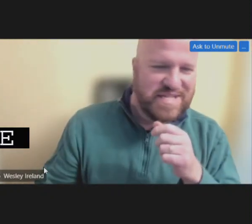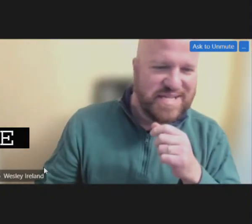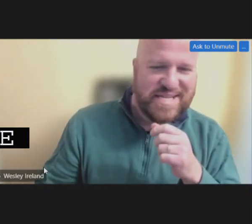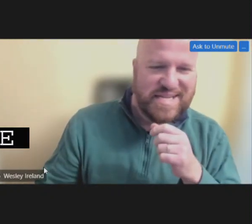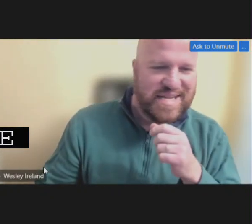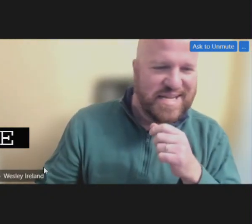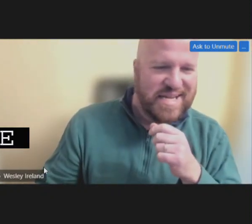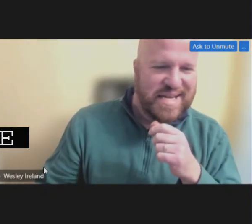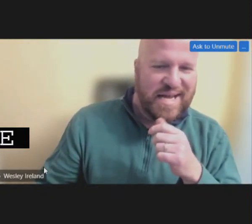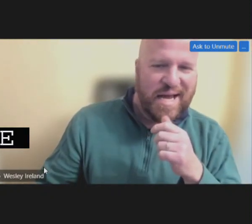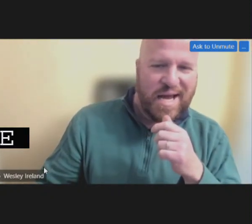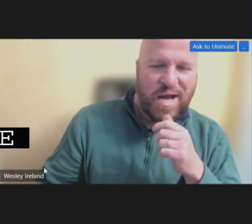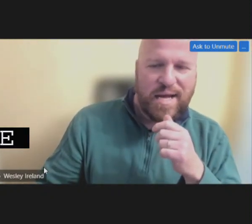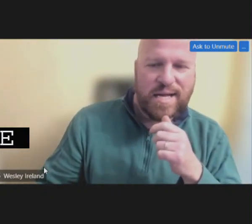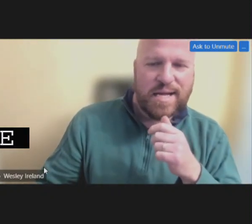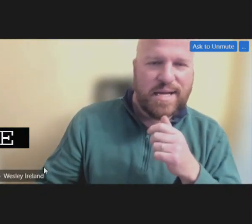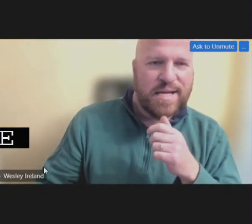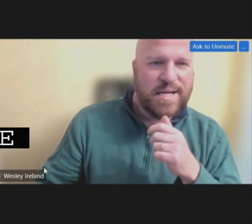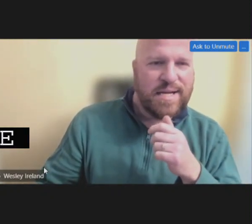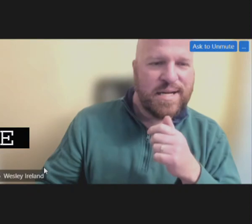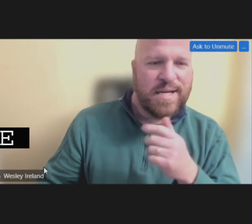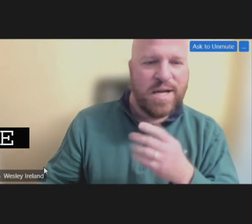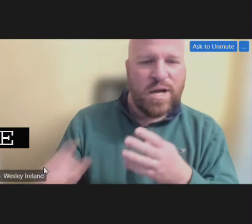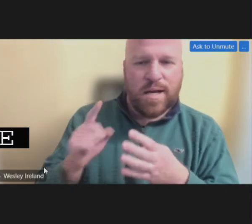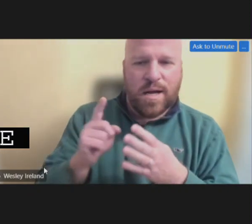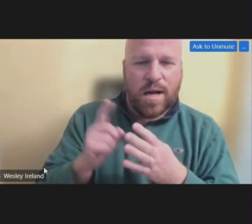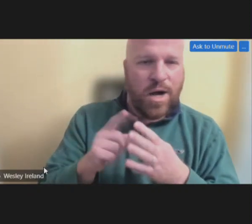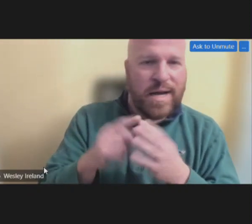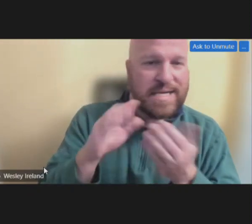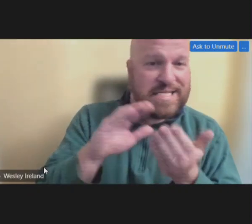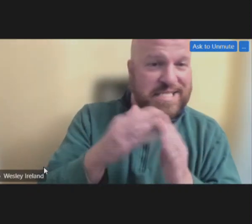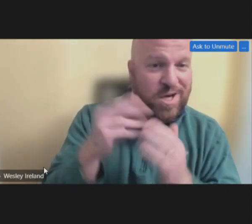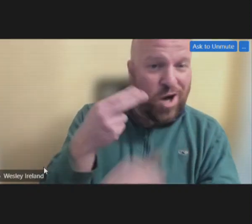I'm just going to need a minute. Give me one moment while I pull my notes up.